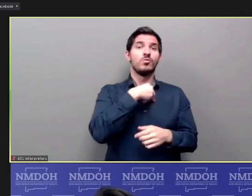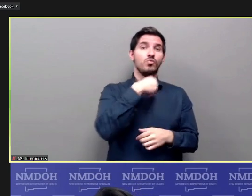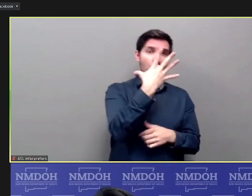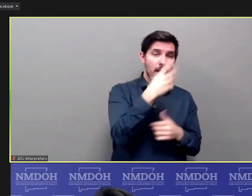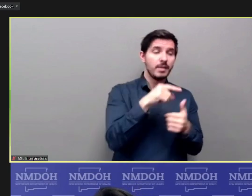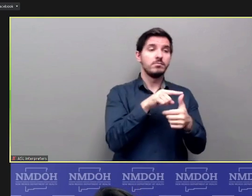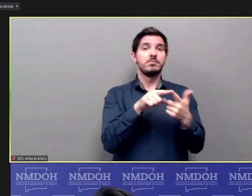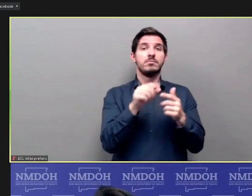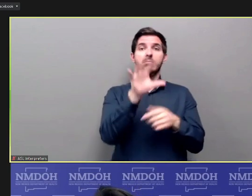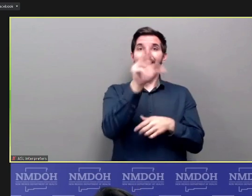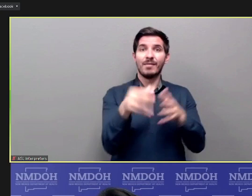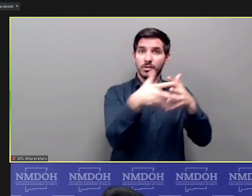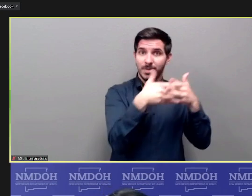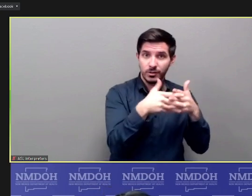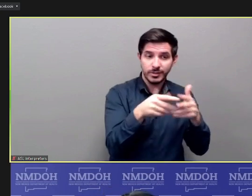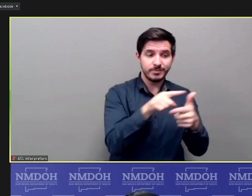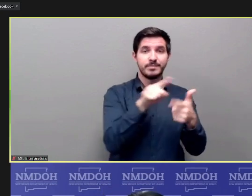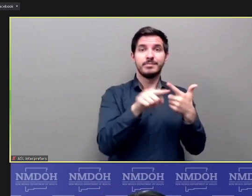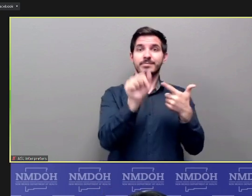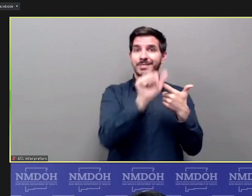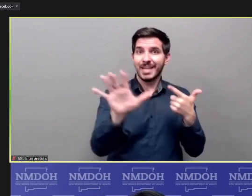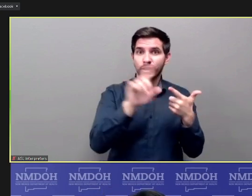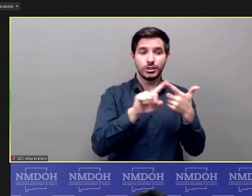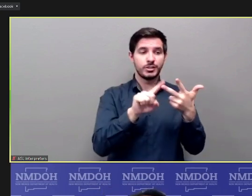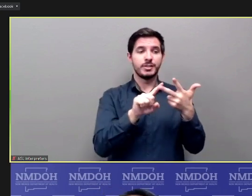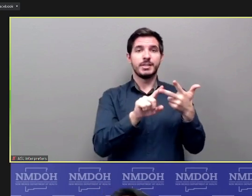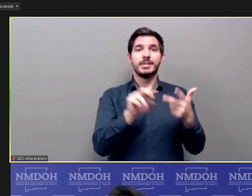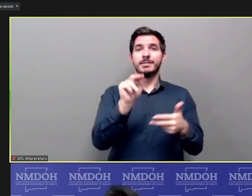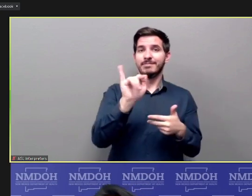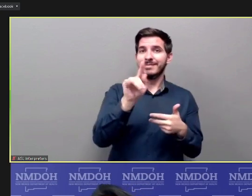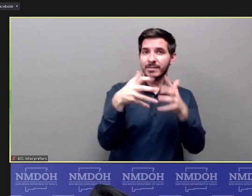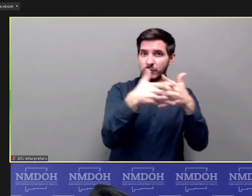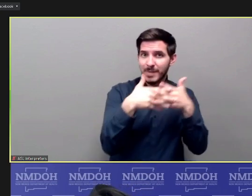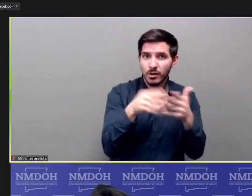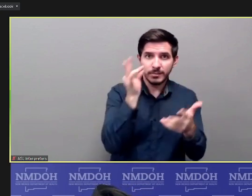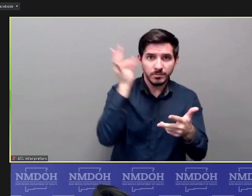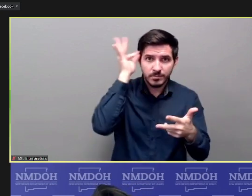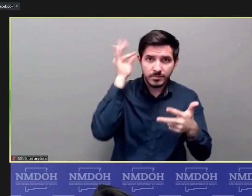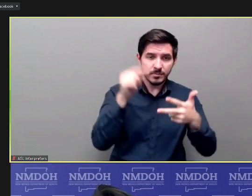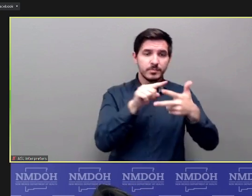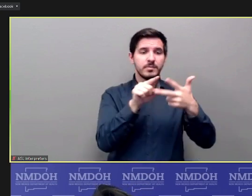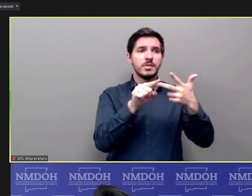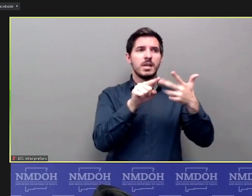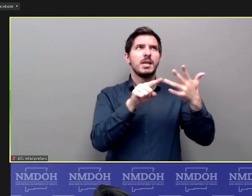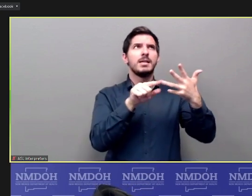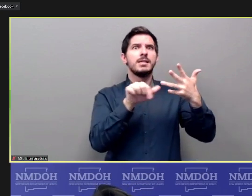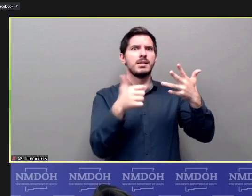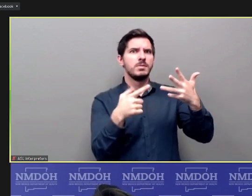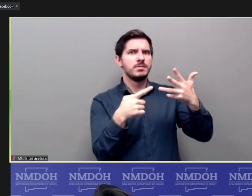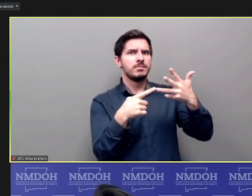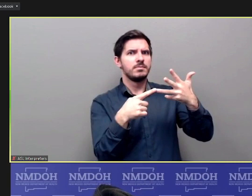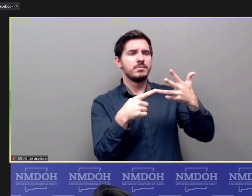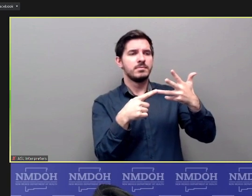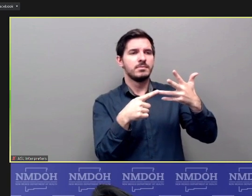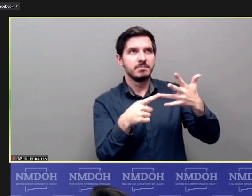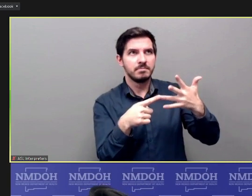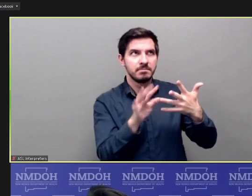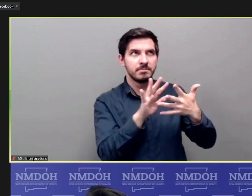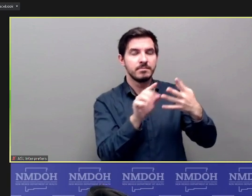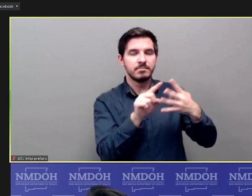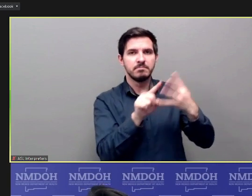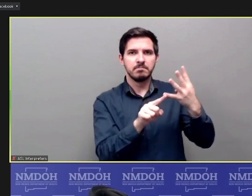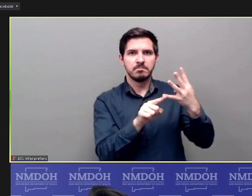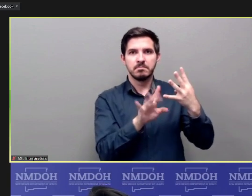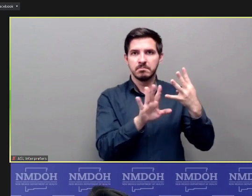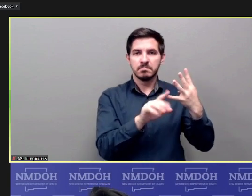African-American, Asian, Native American, and another one, Laura. And then Yes. as